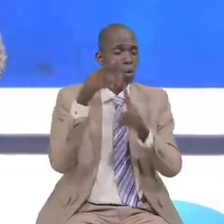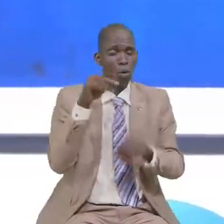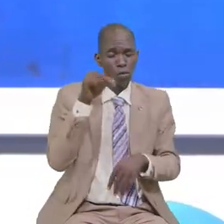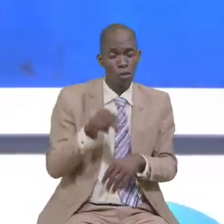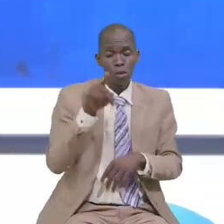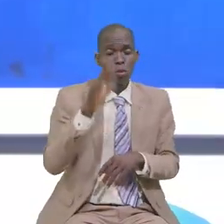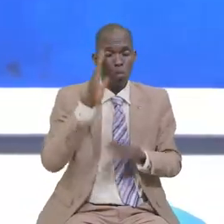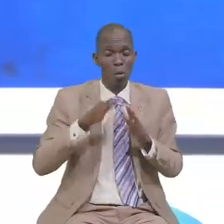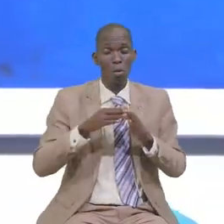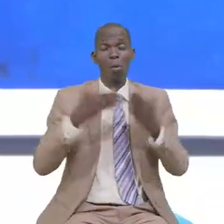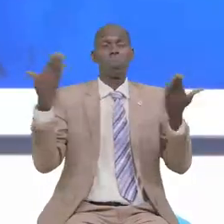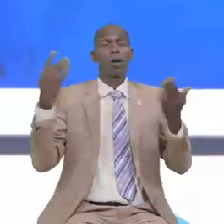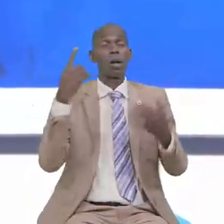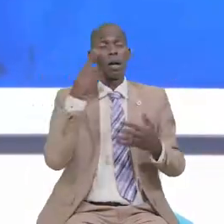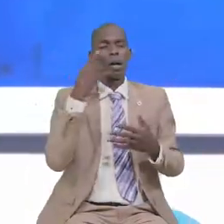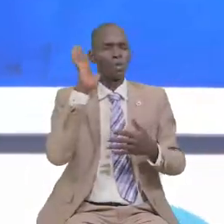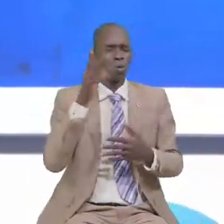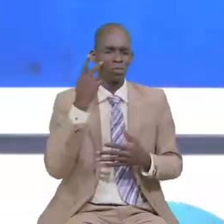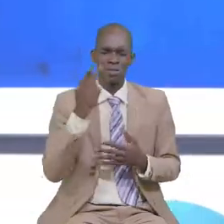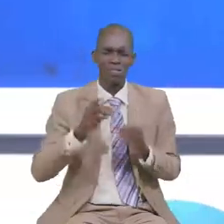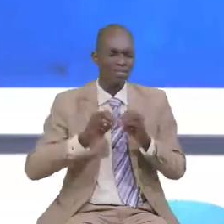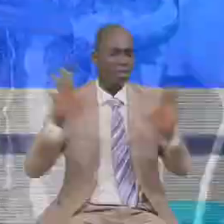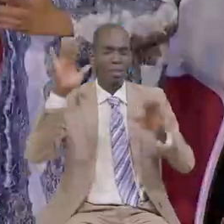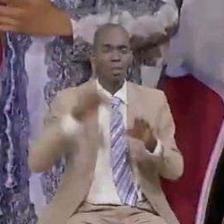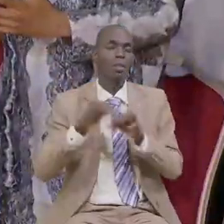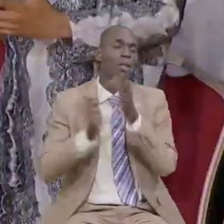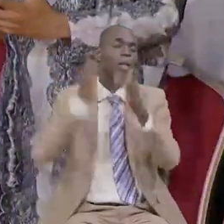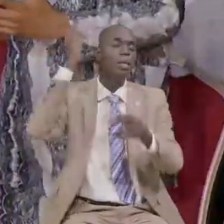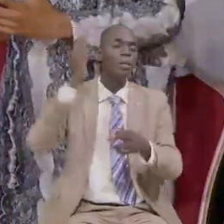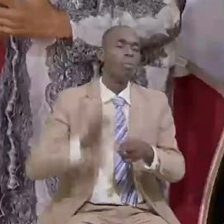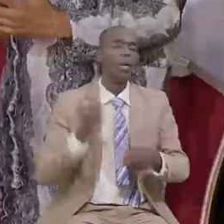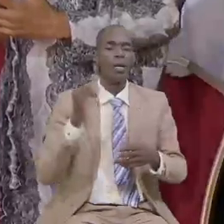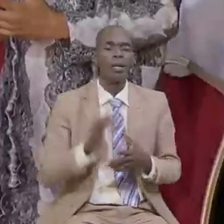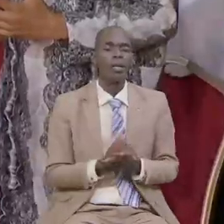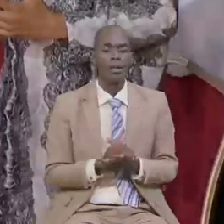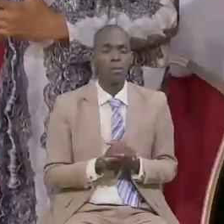your eyes, you will see in Jesus' name.